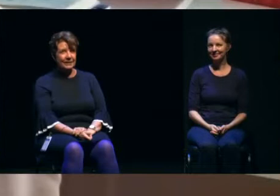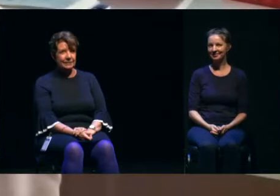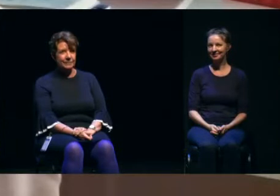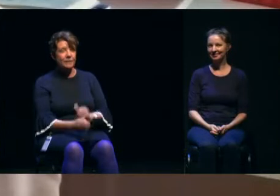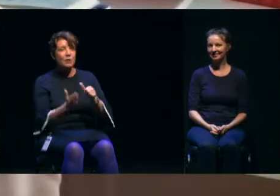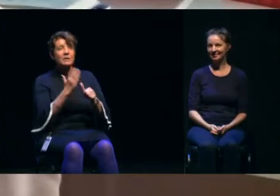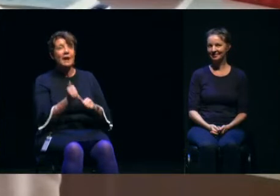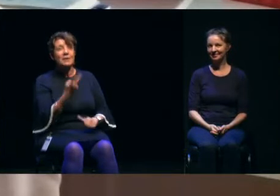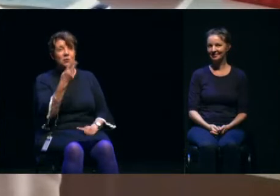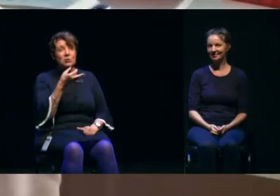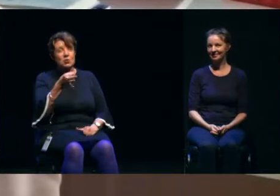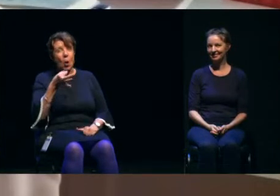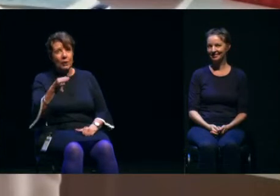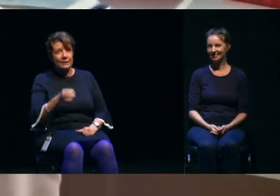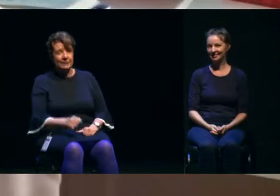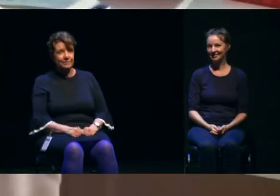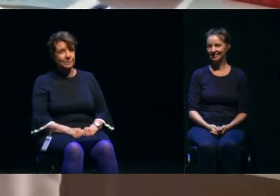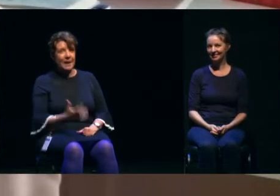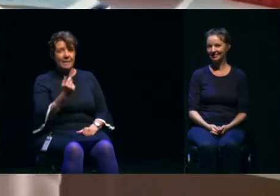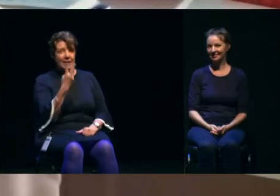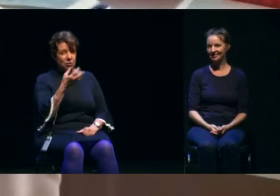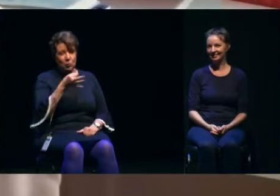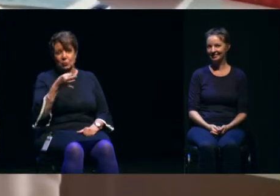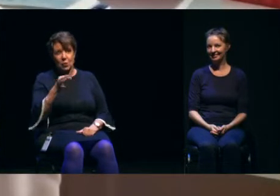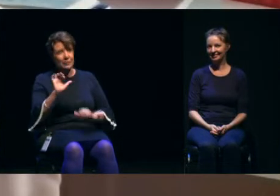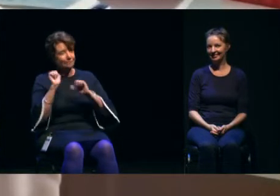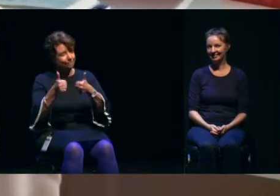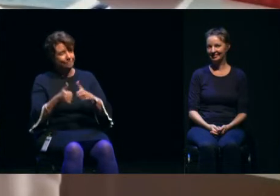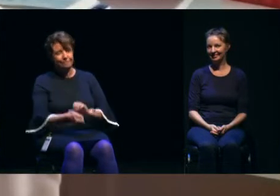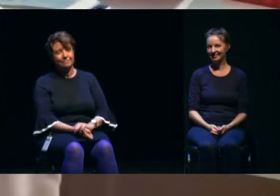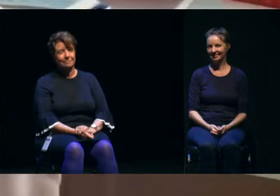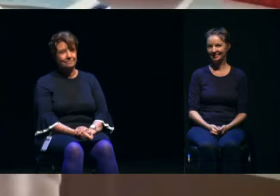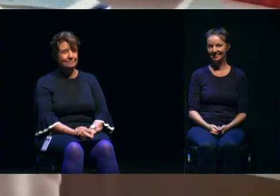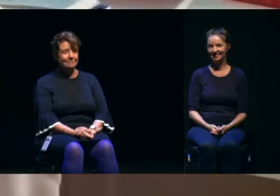2 dogs. And having 2 dogs is a great thing.